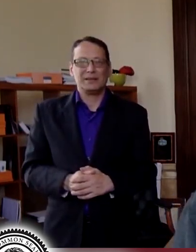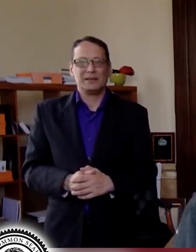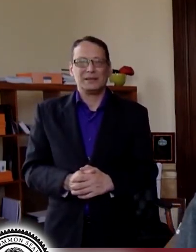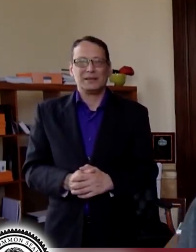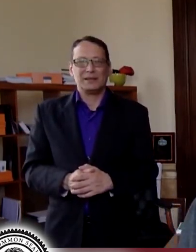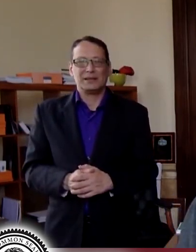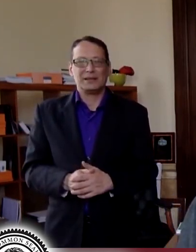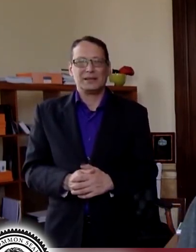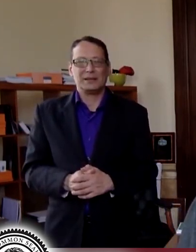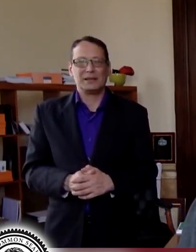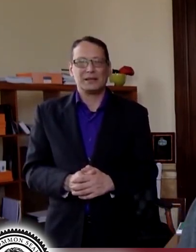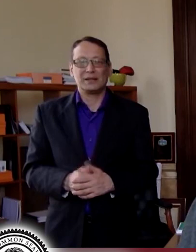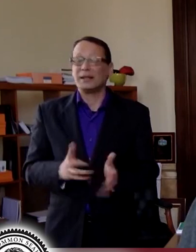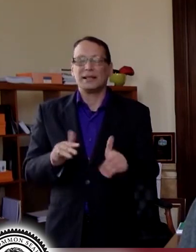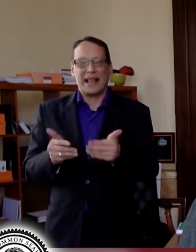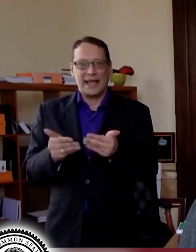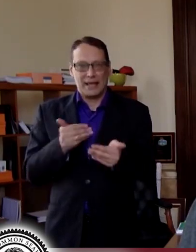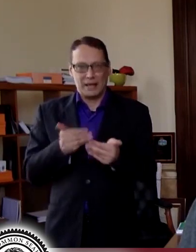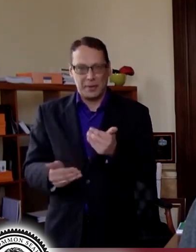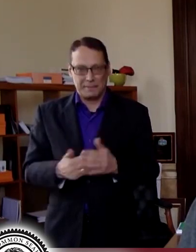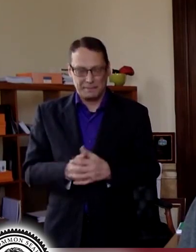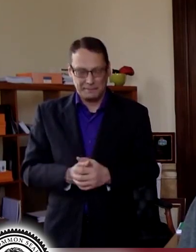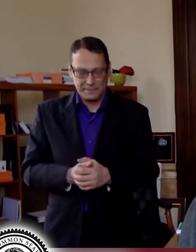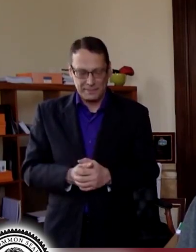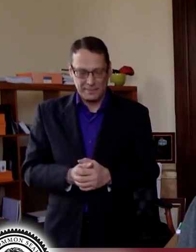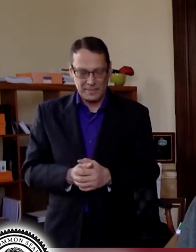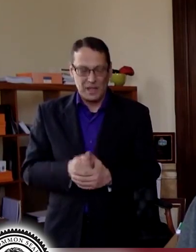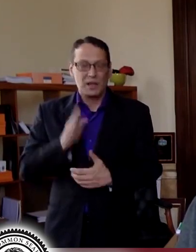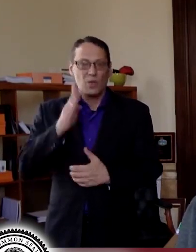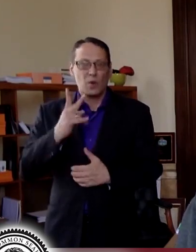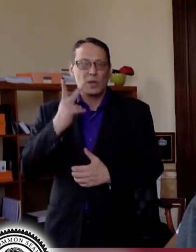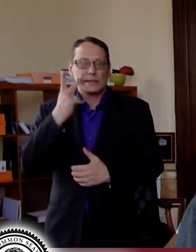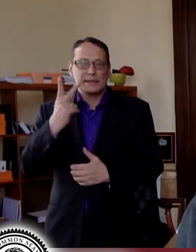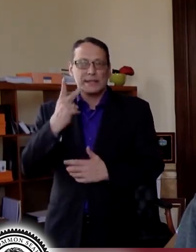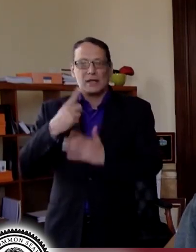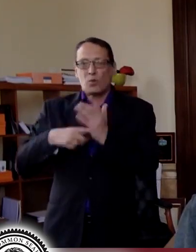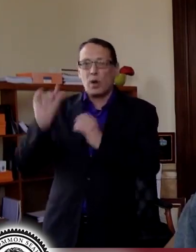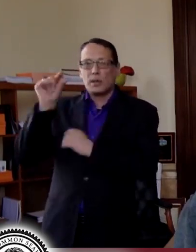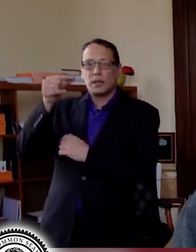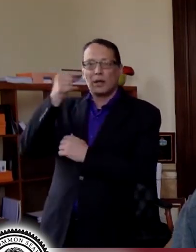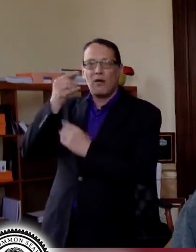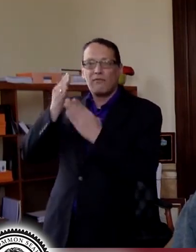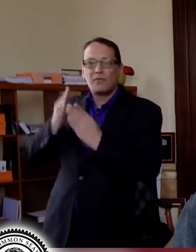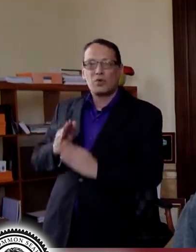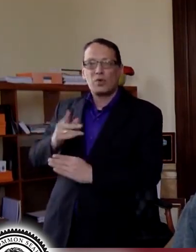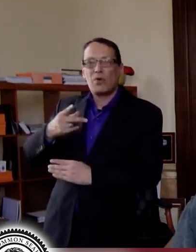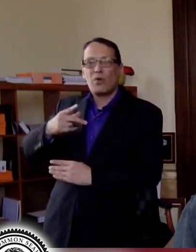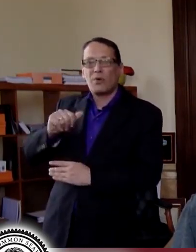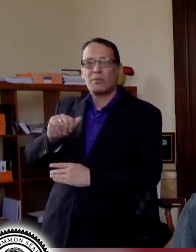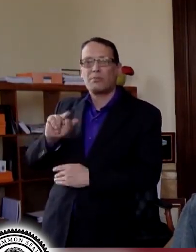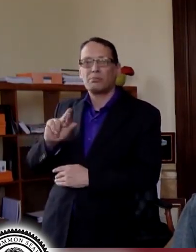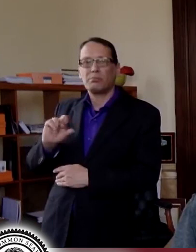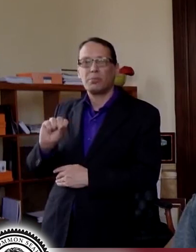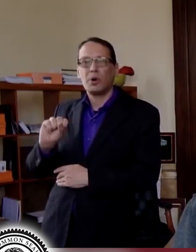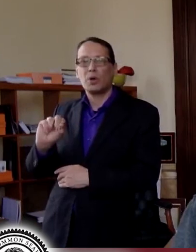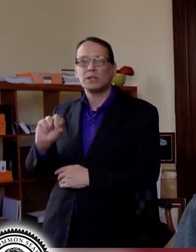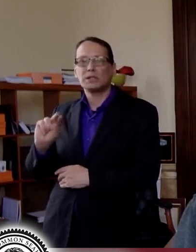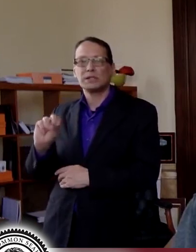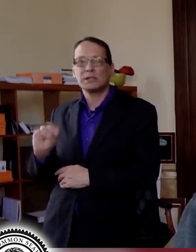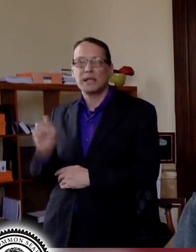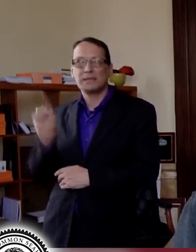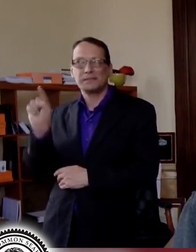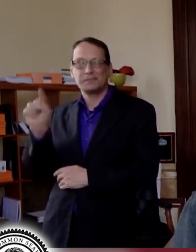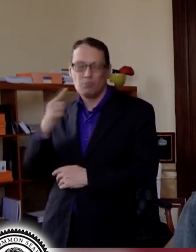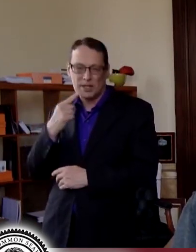So at any rate, so we'll see what the governor's predicting or what his guidelines are